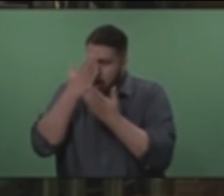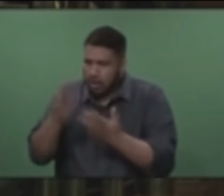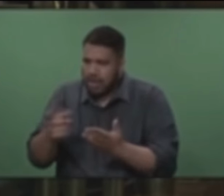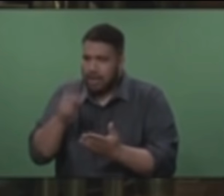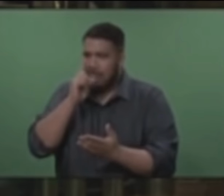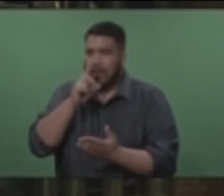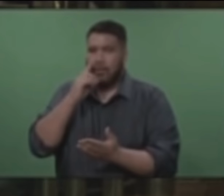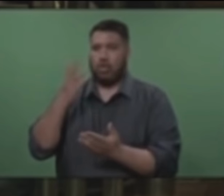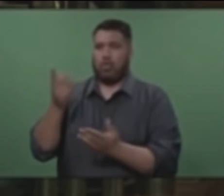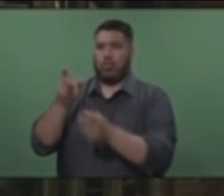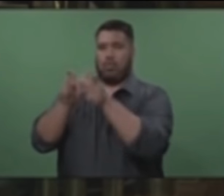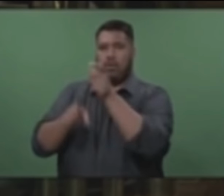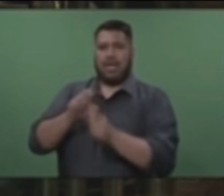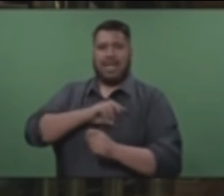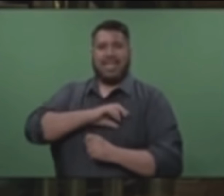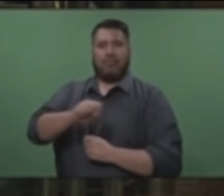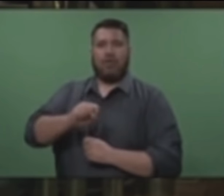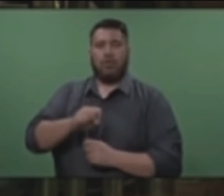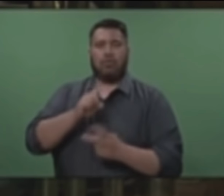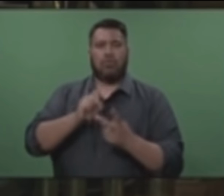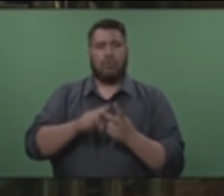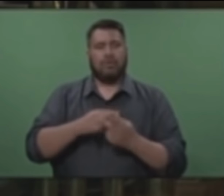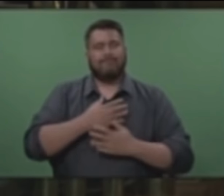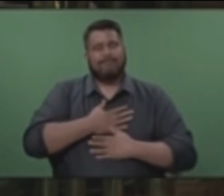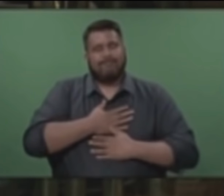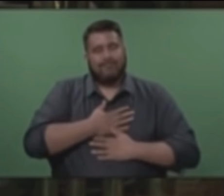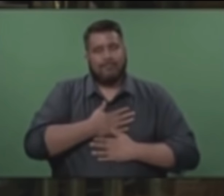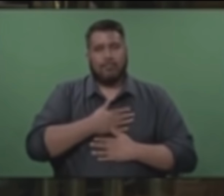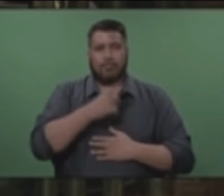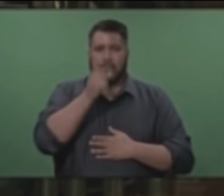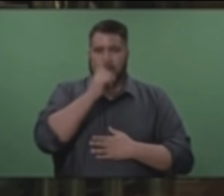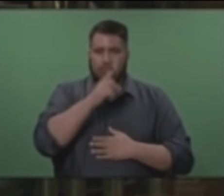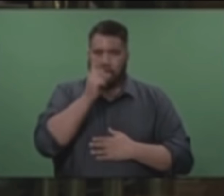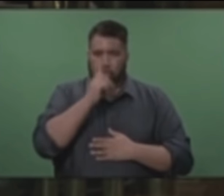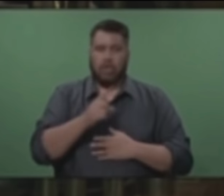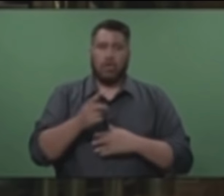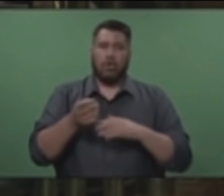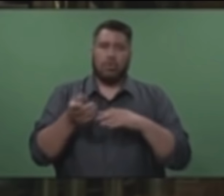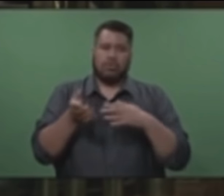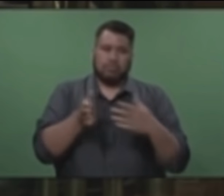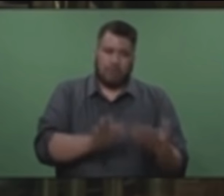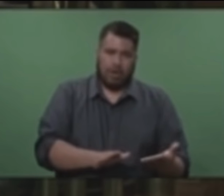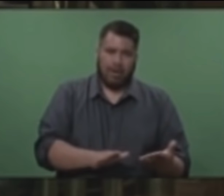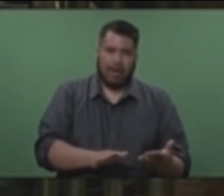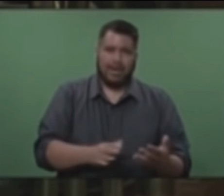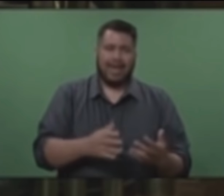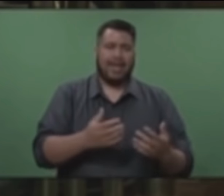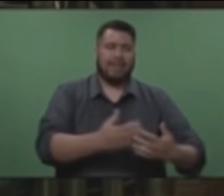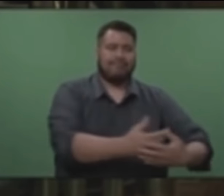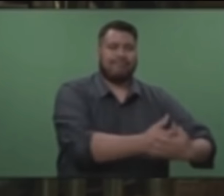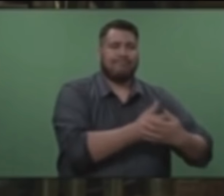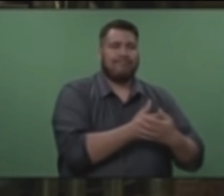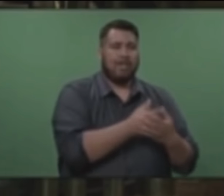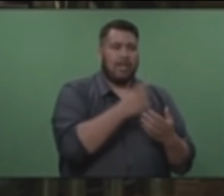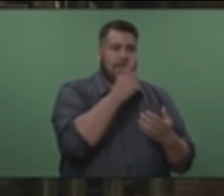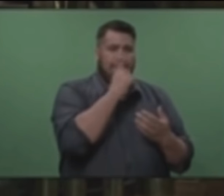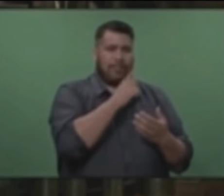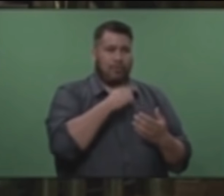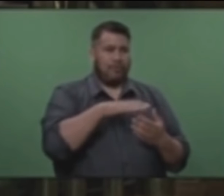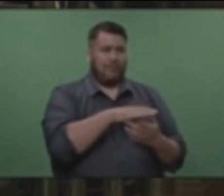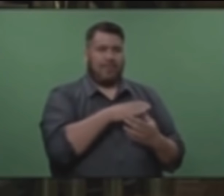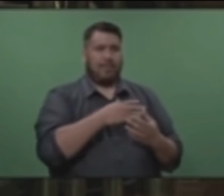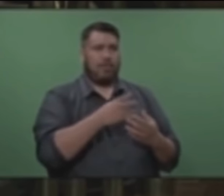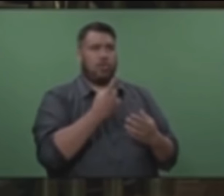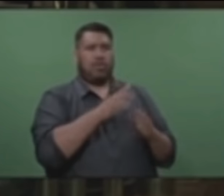those who have lost, and commemorate those who were lost. As a touching image shared by many on the internet and